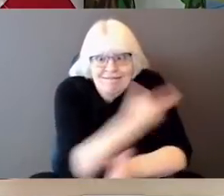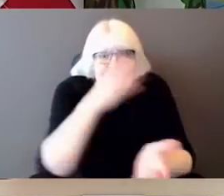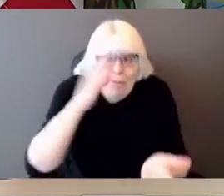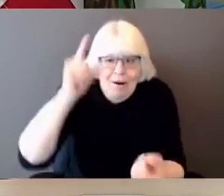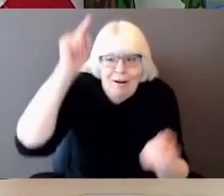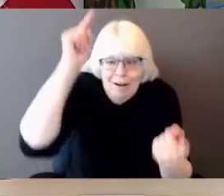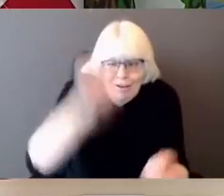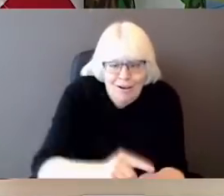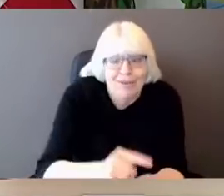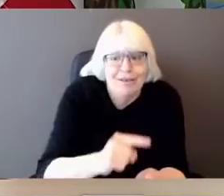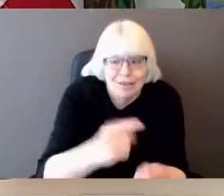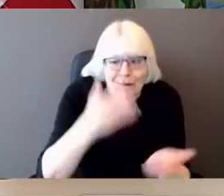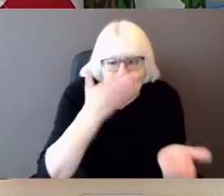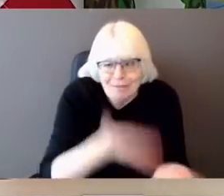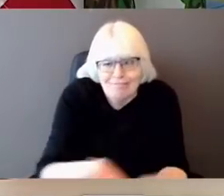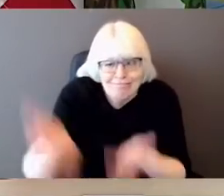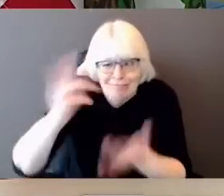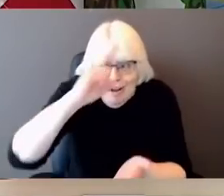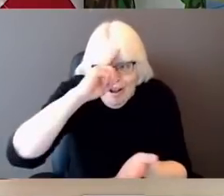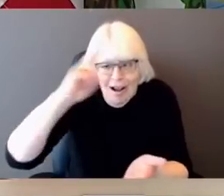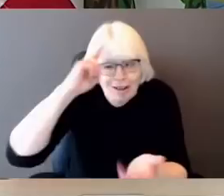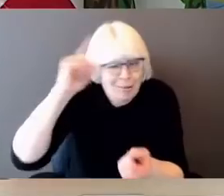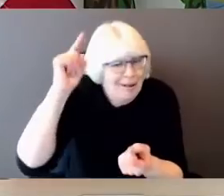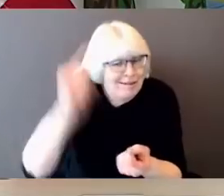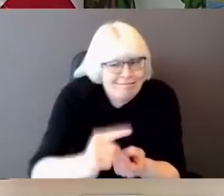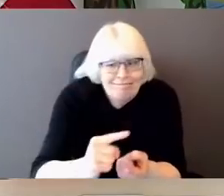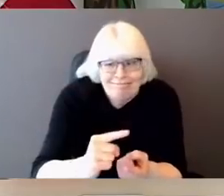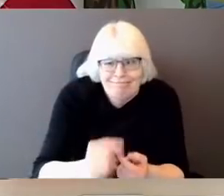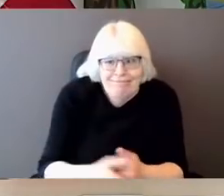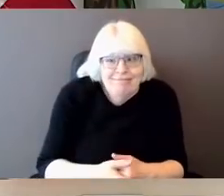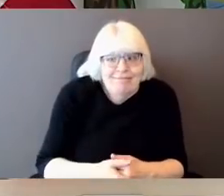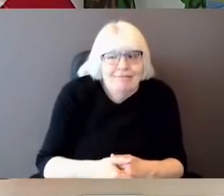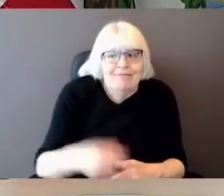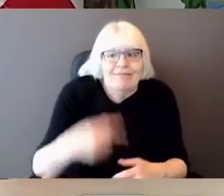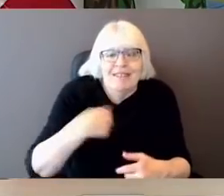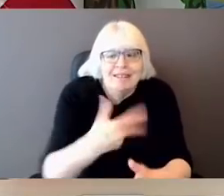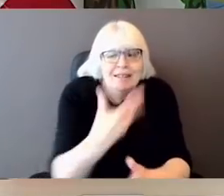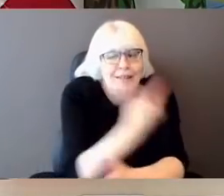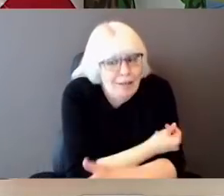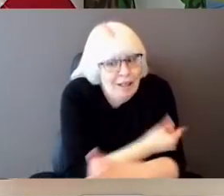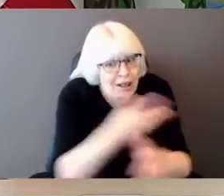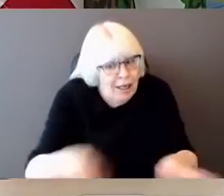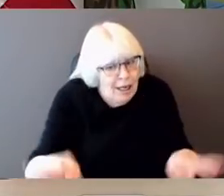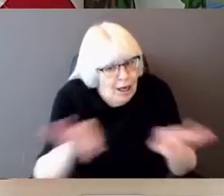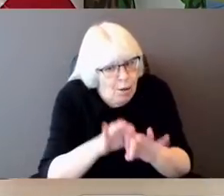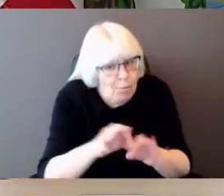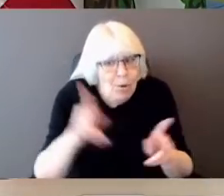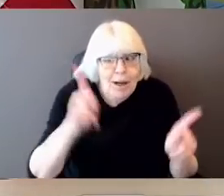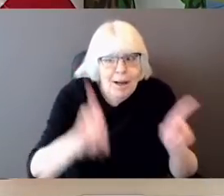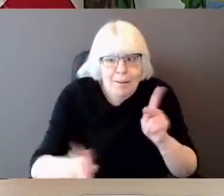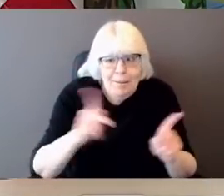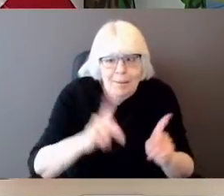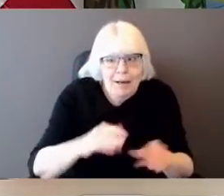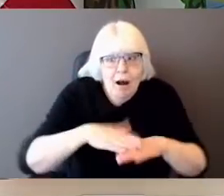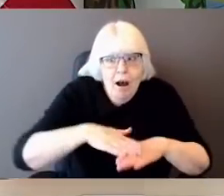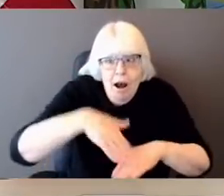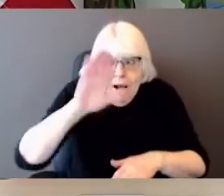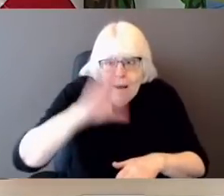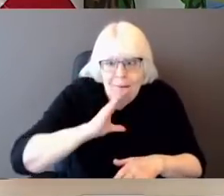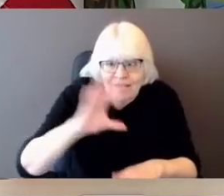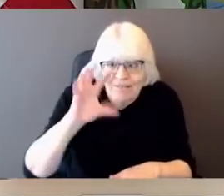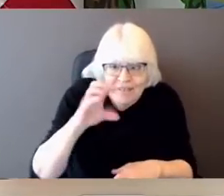especially important for anyone who is immunocompromised or over the age of 50 because the risk of needing hospital care related to COVID-19 is